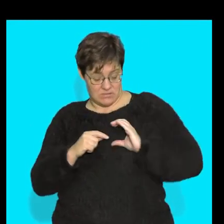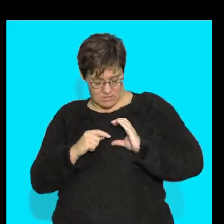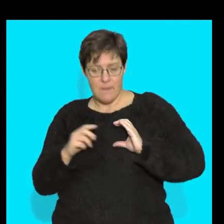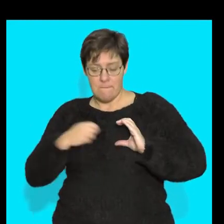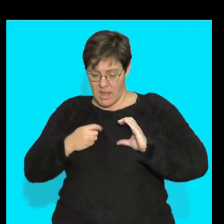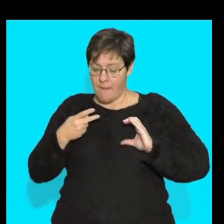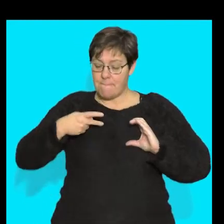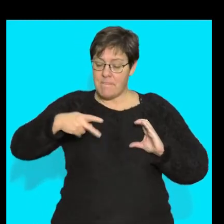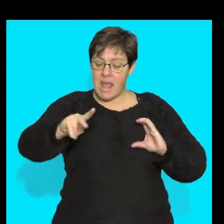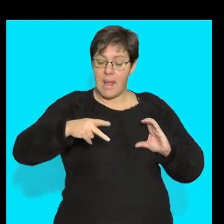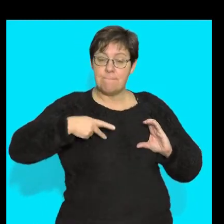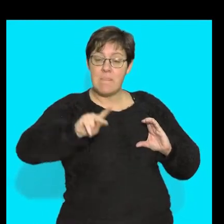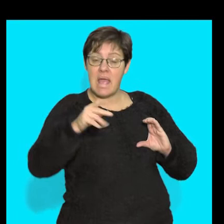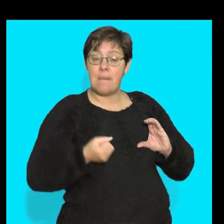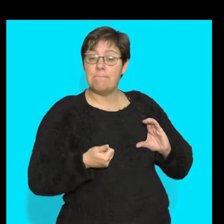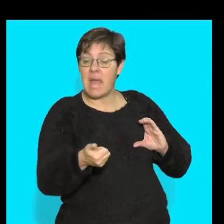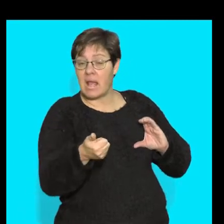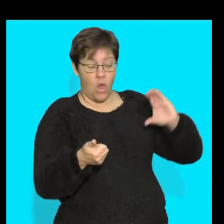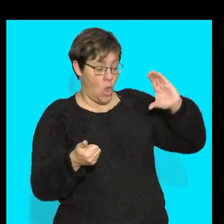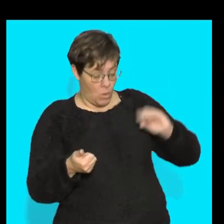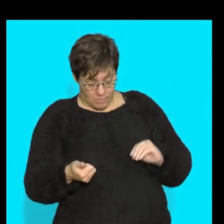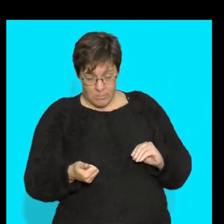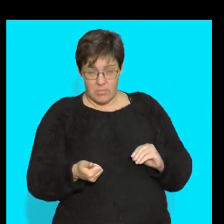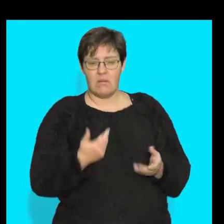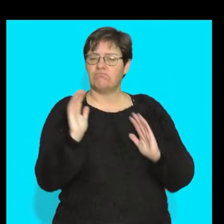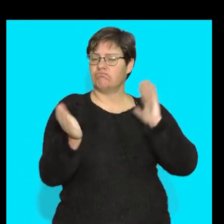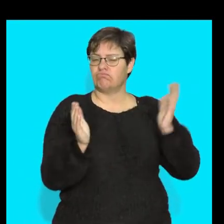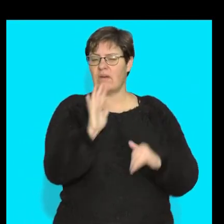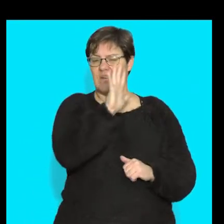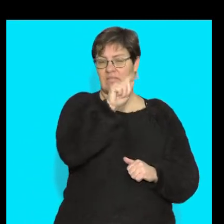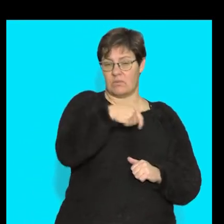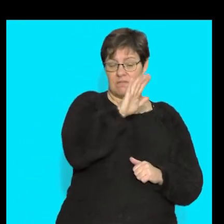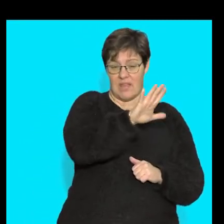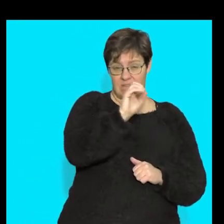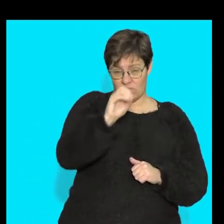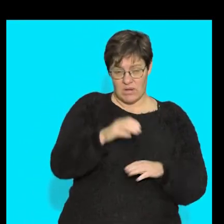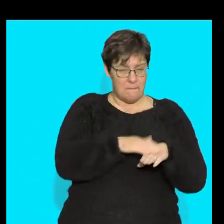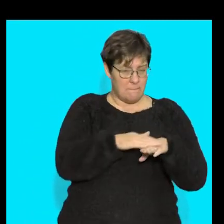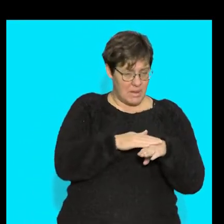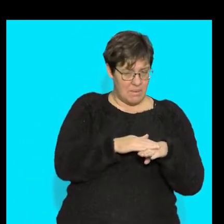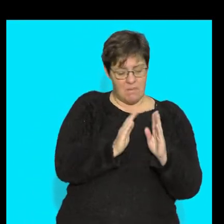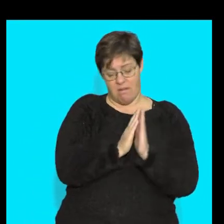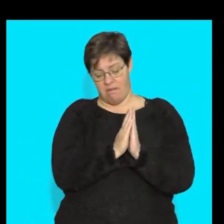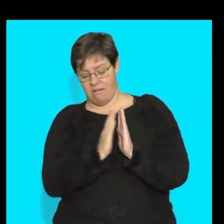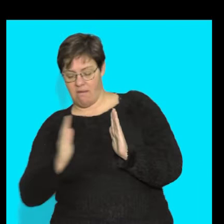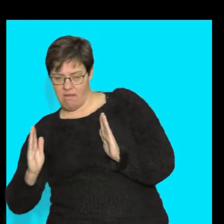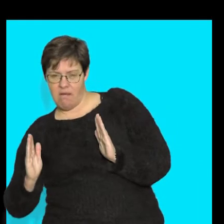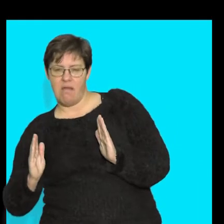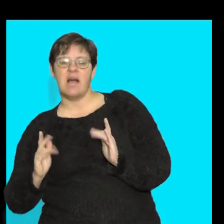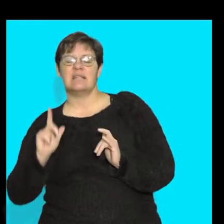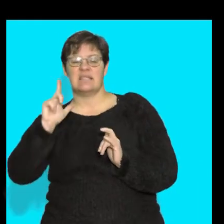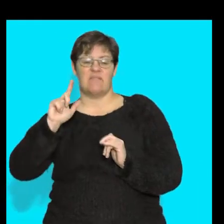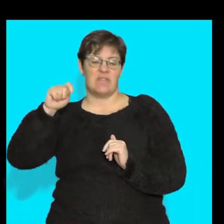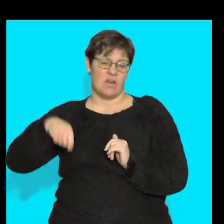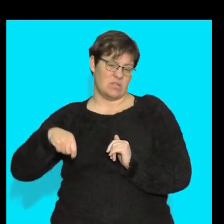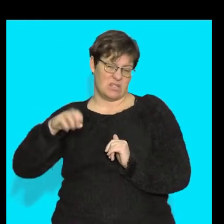750,000. I can afford to pay anything up between 5,500 as my minimum maybe, but minimum can